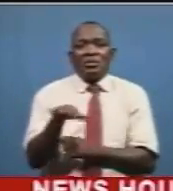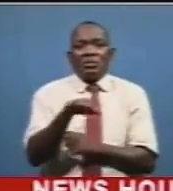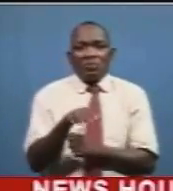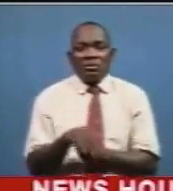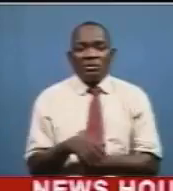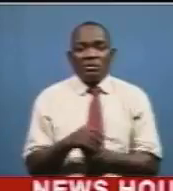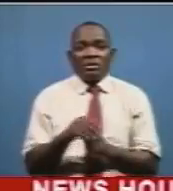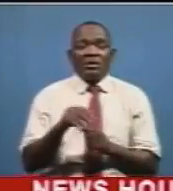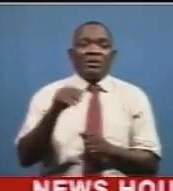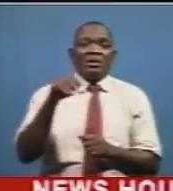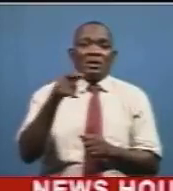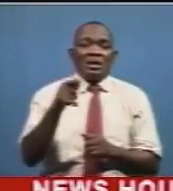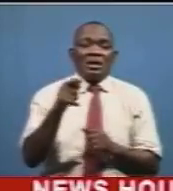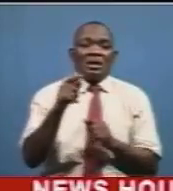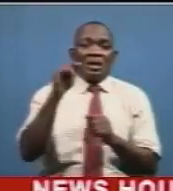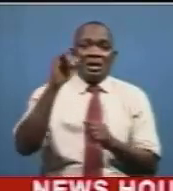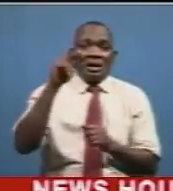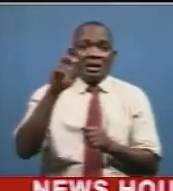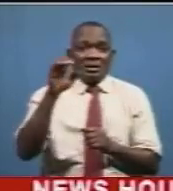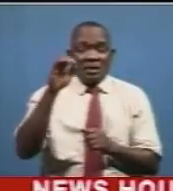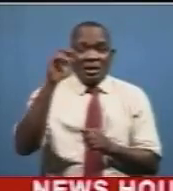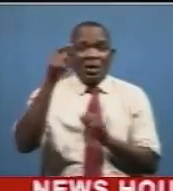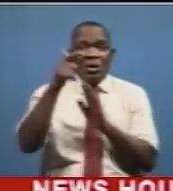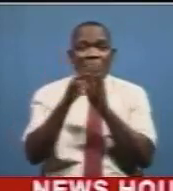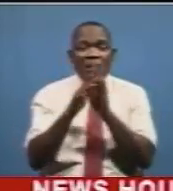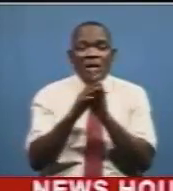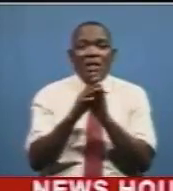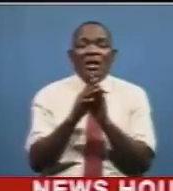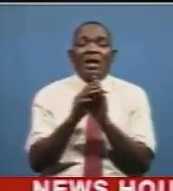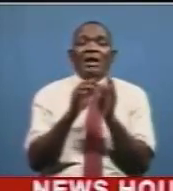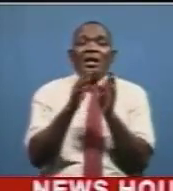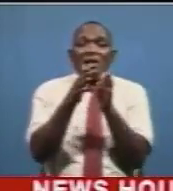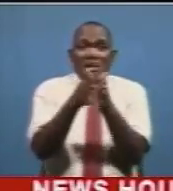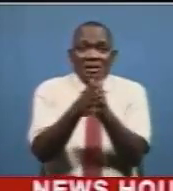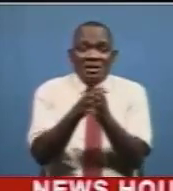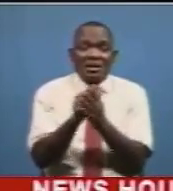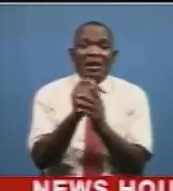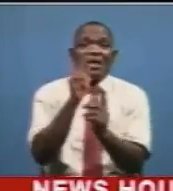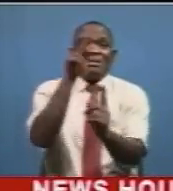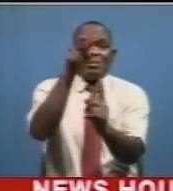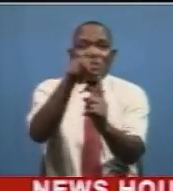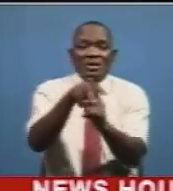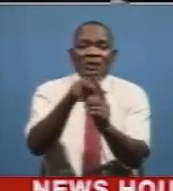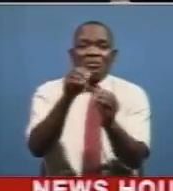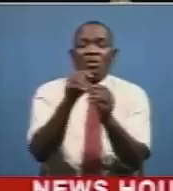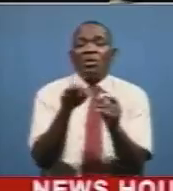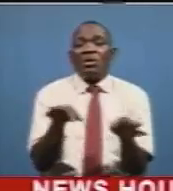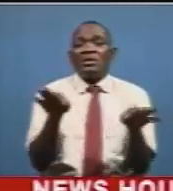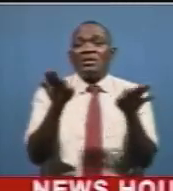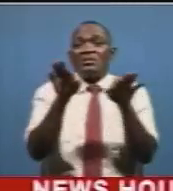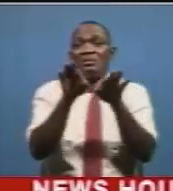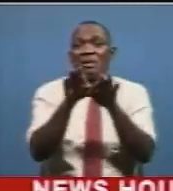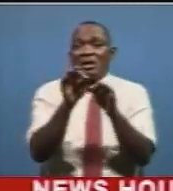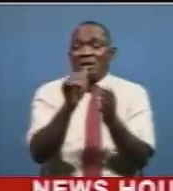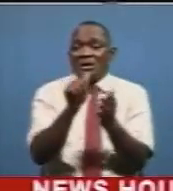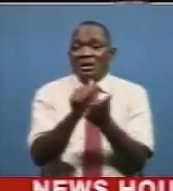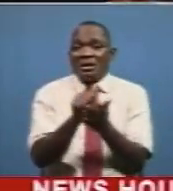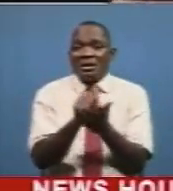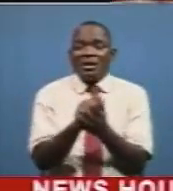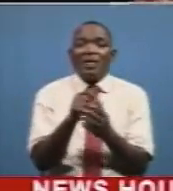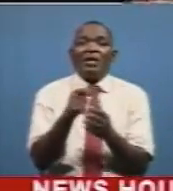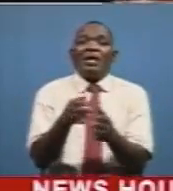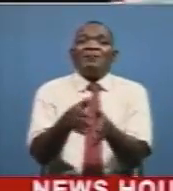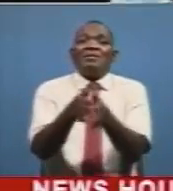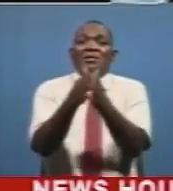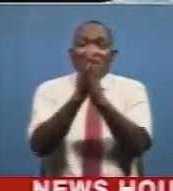region. Mr. Chachikata, moving the application, said the application was necessitated by the fact that a request